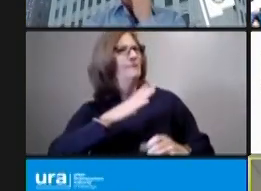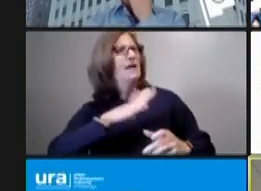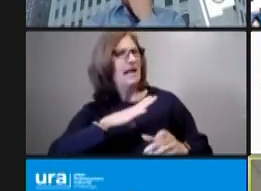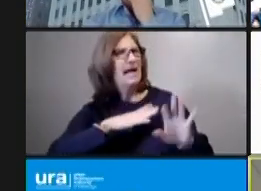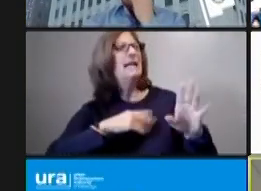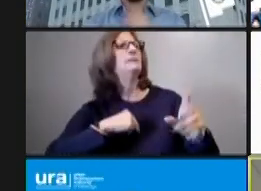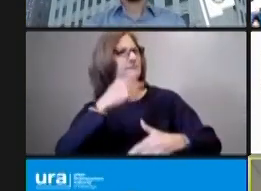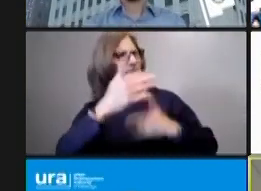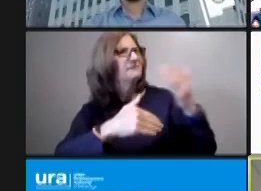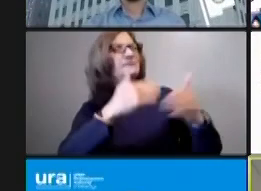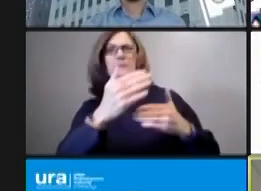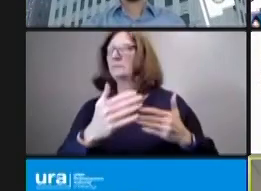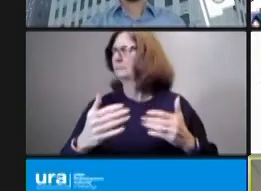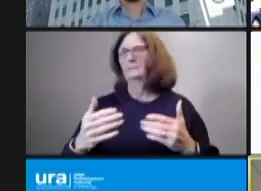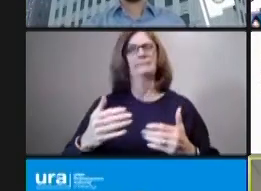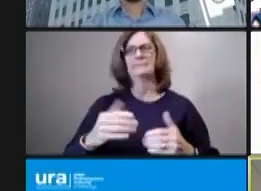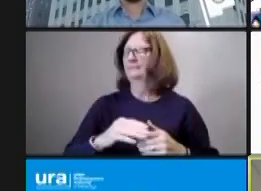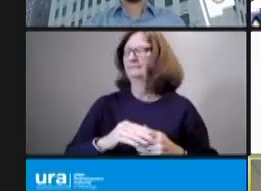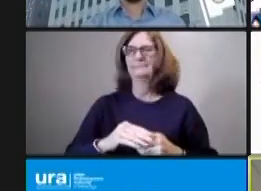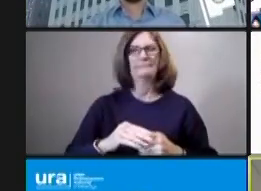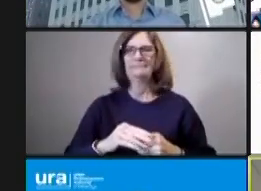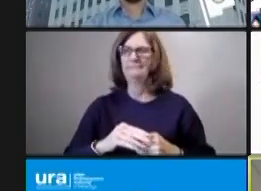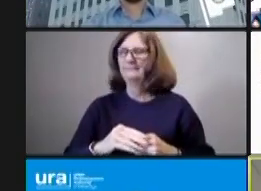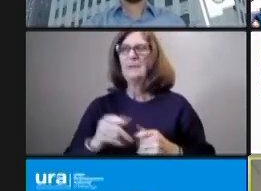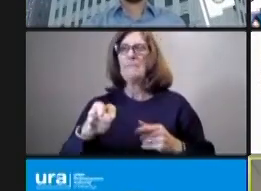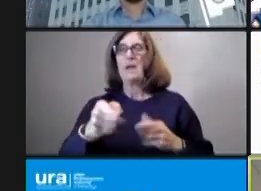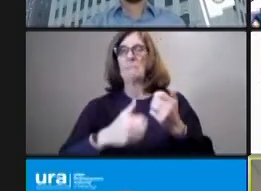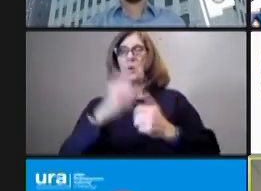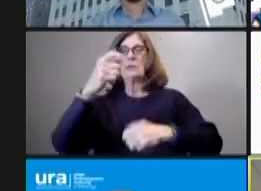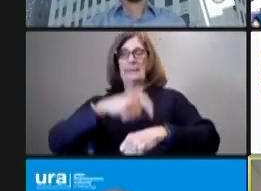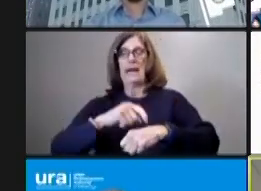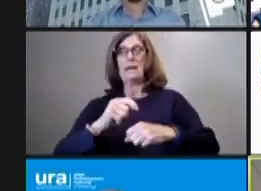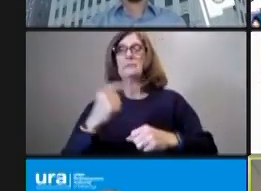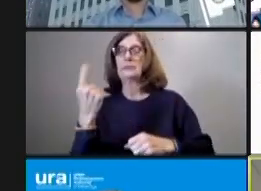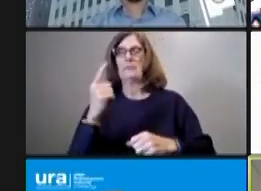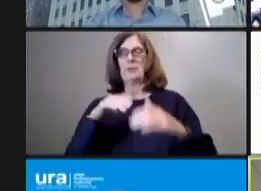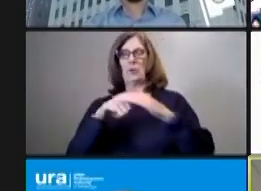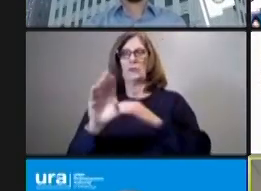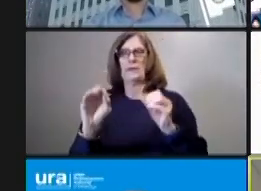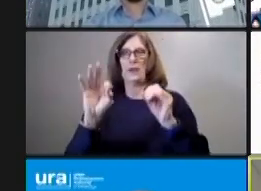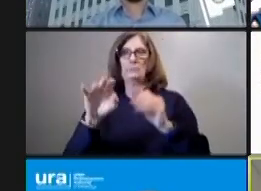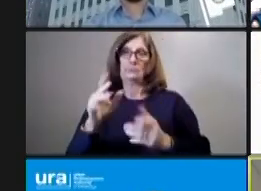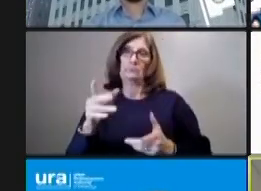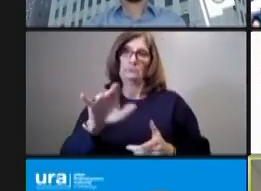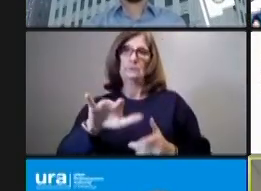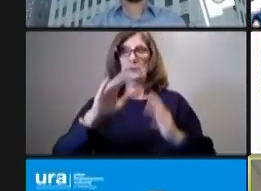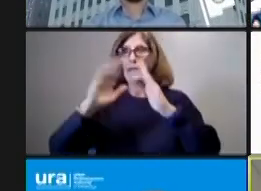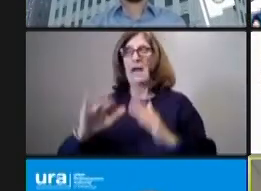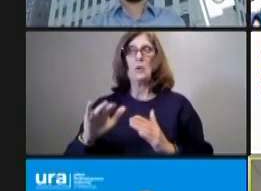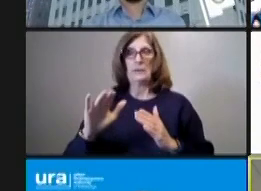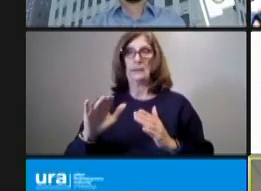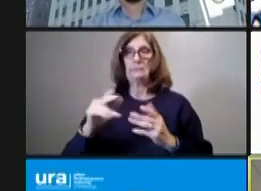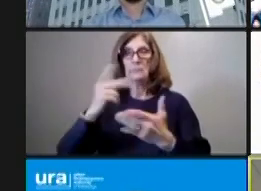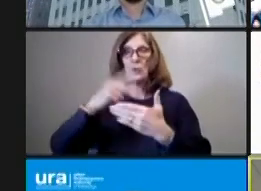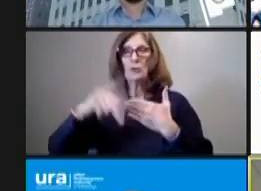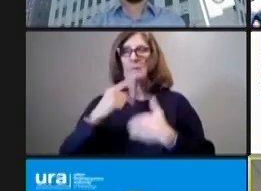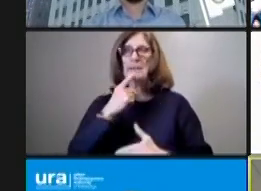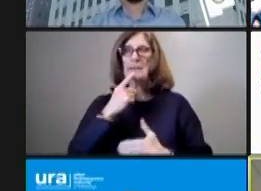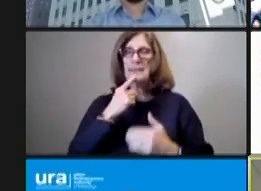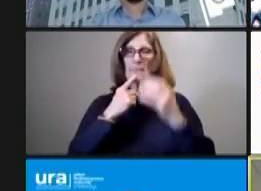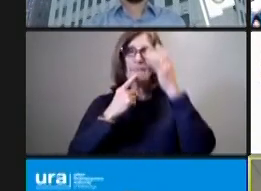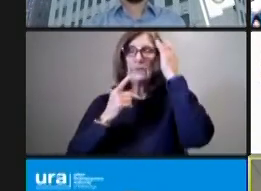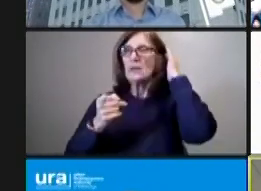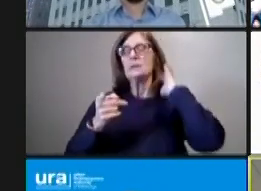through the process. It is not uncommon for someone to walk into our office and say, or walk into the Housing Stabilization Center, which Action